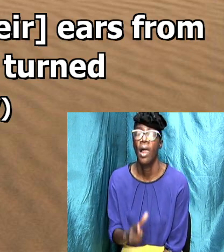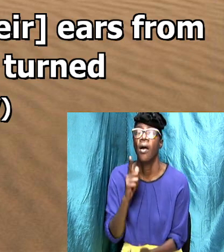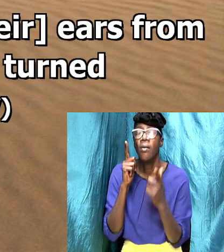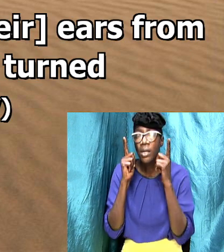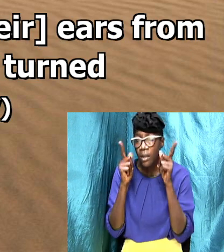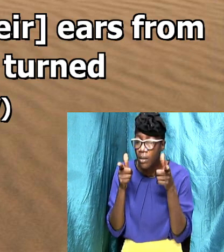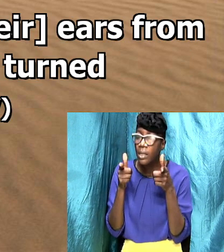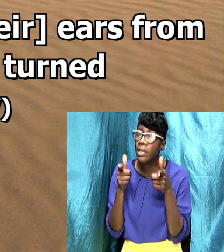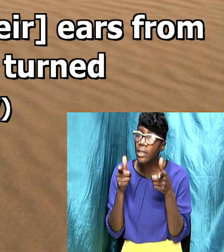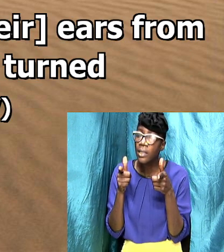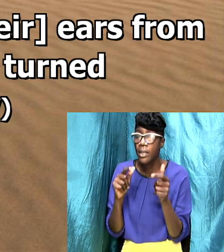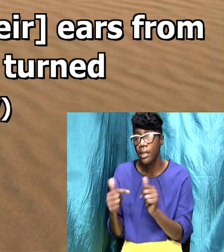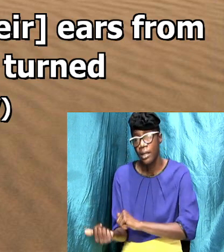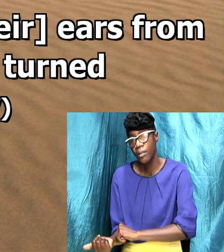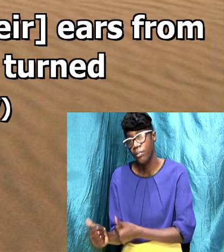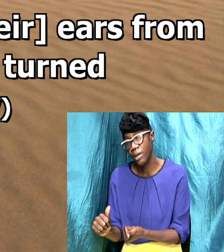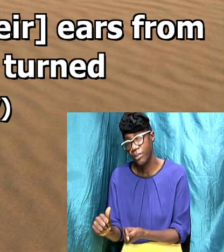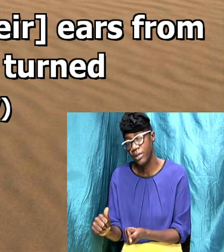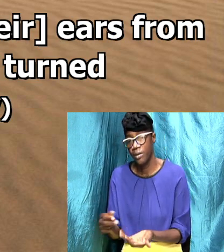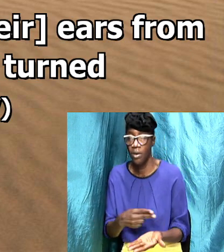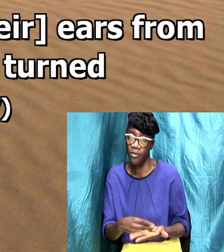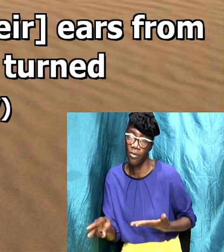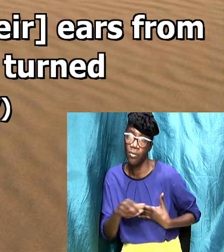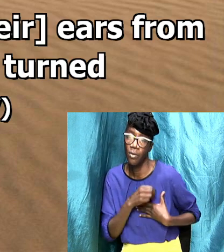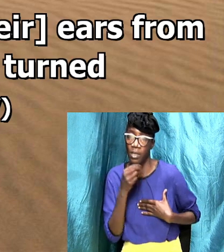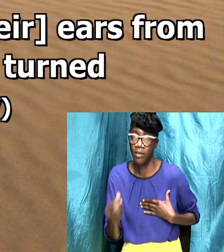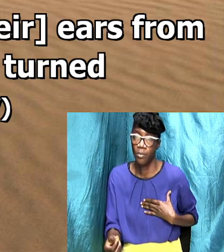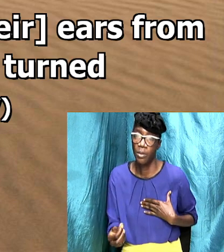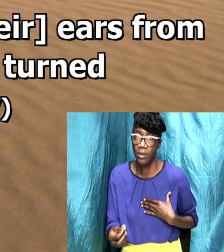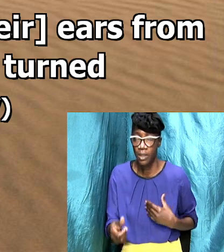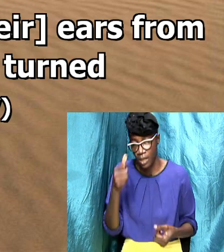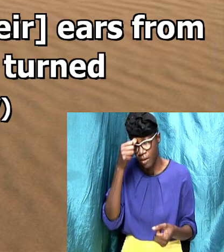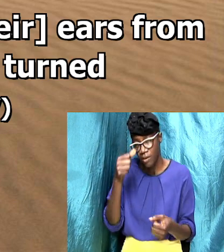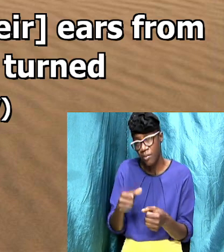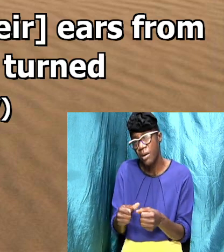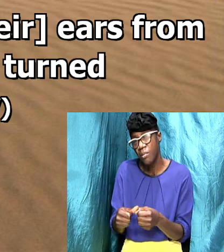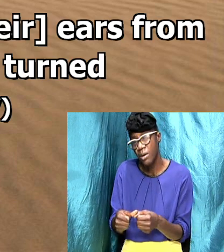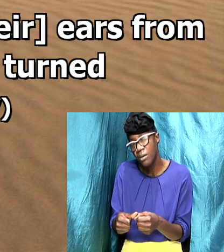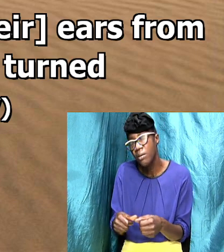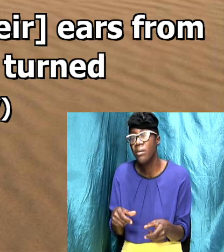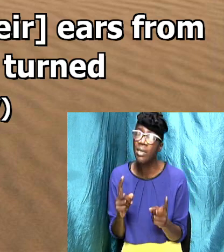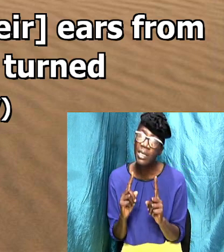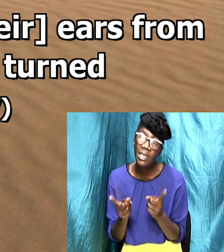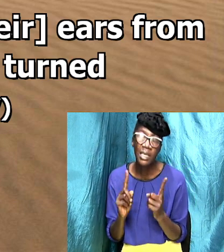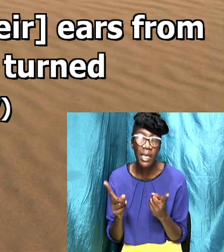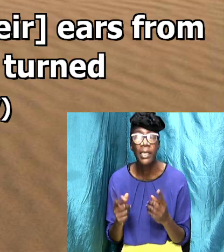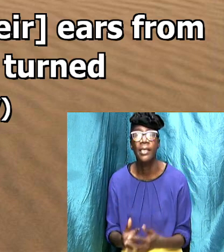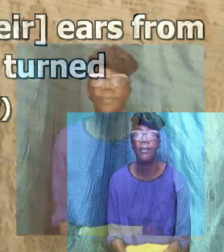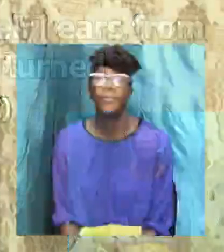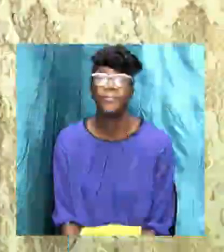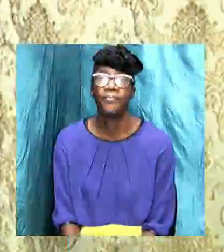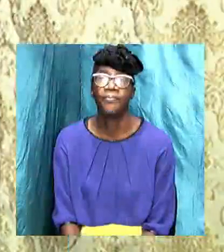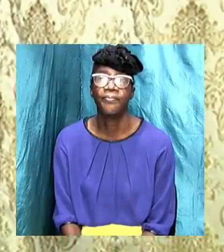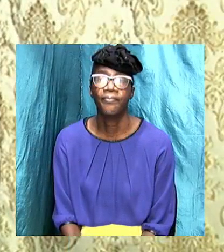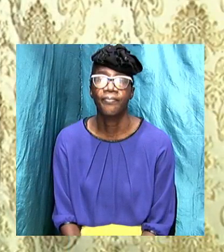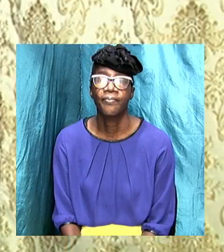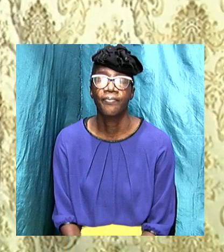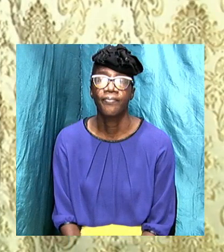at baptism of the Holy Spirit. Remember, we have been saying that